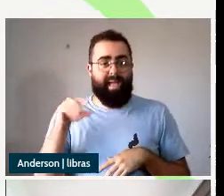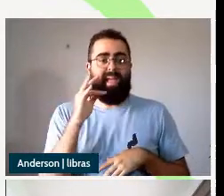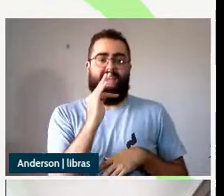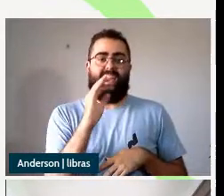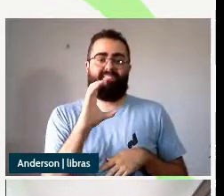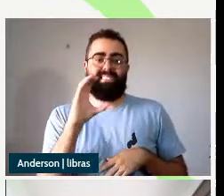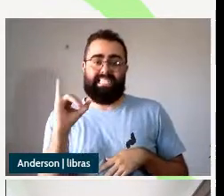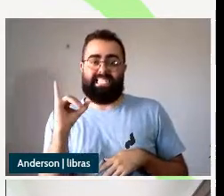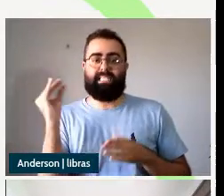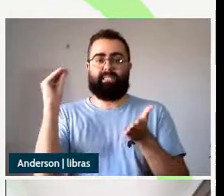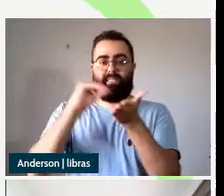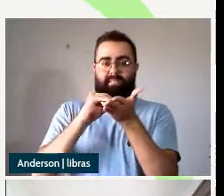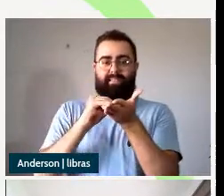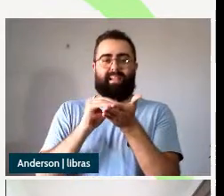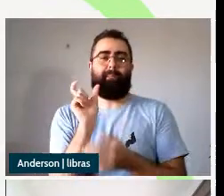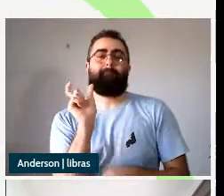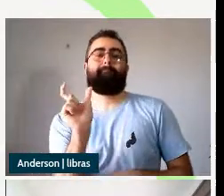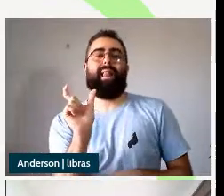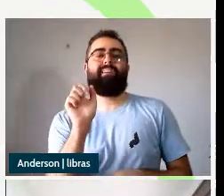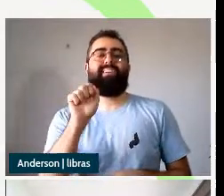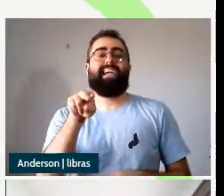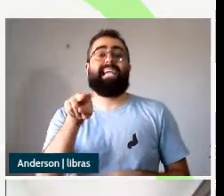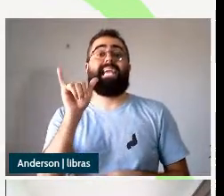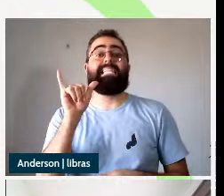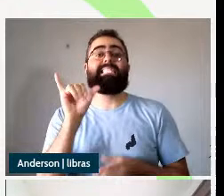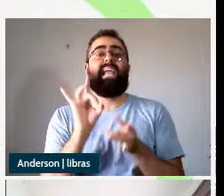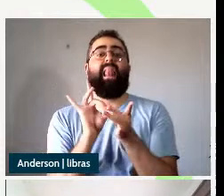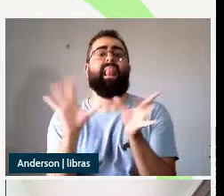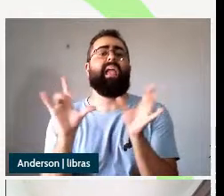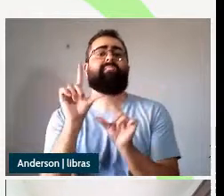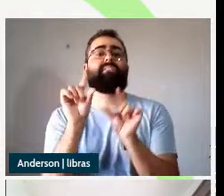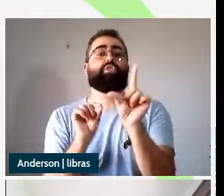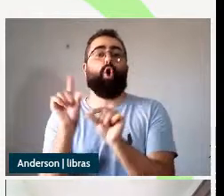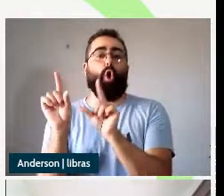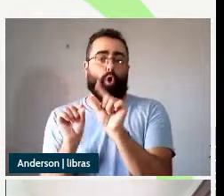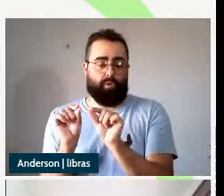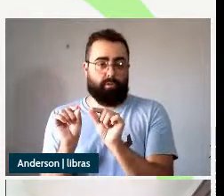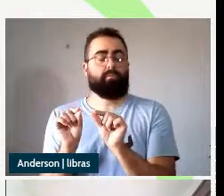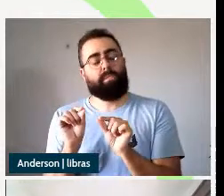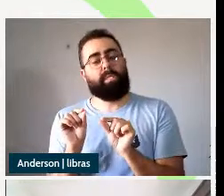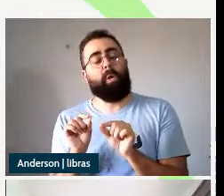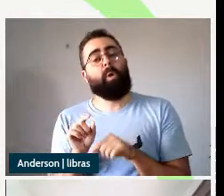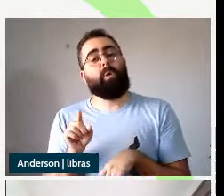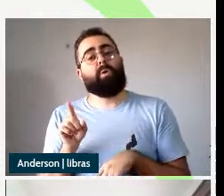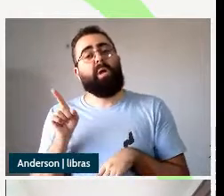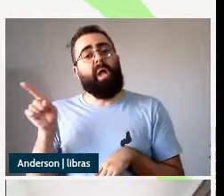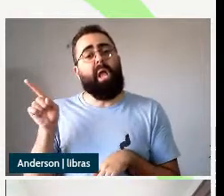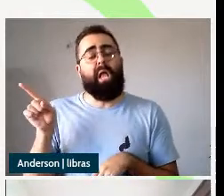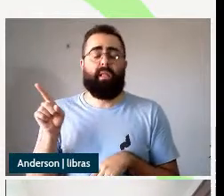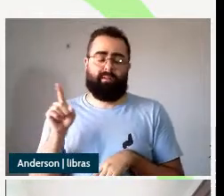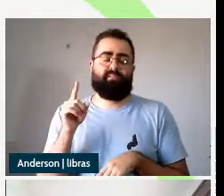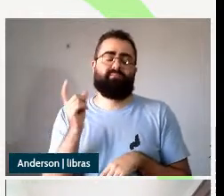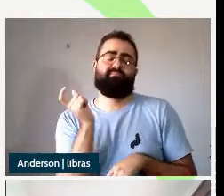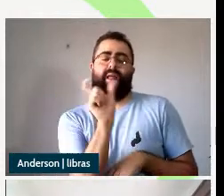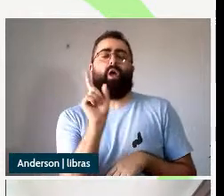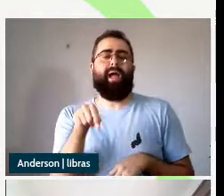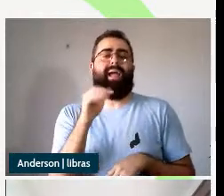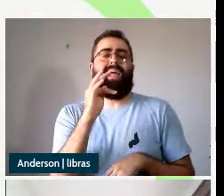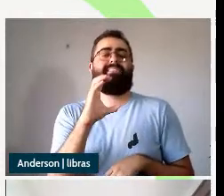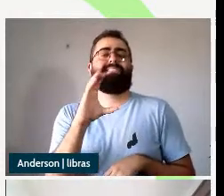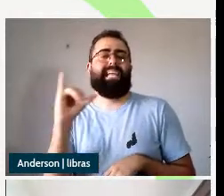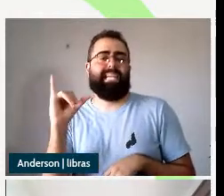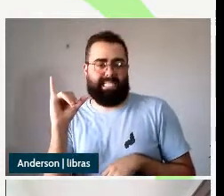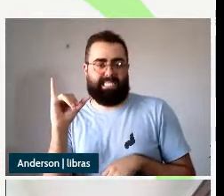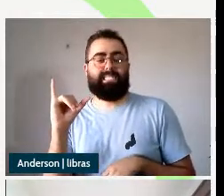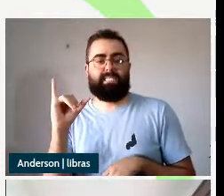what we now call a free choice A&E, had what he called freedom of choice. So he was the first linguist